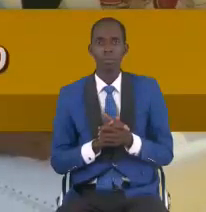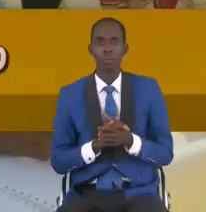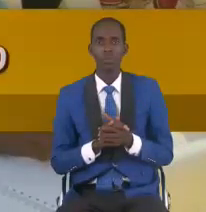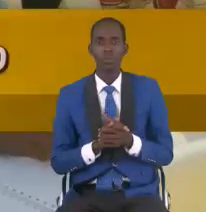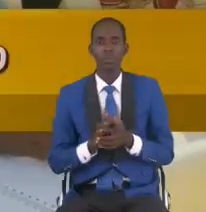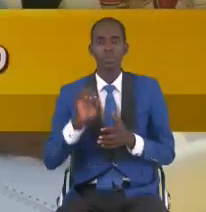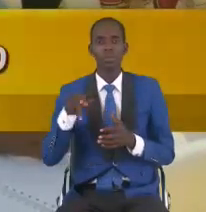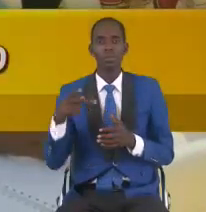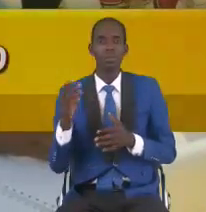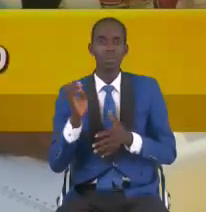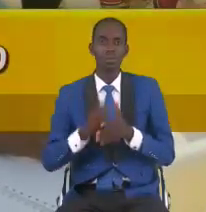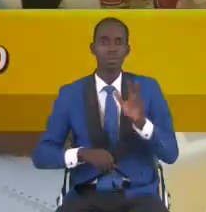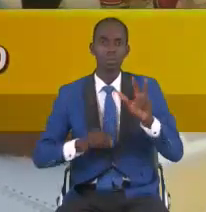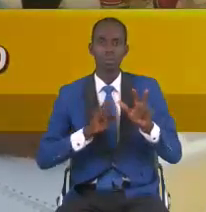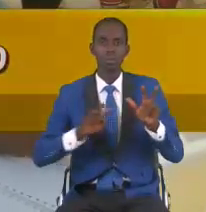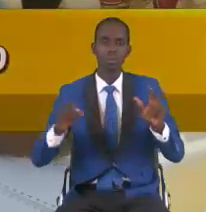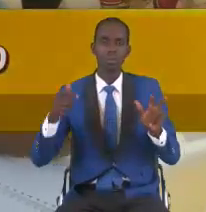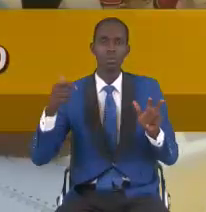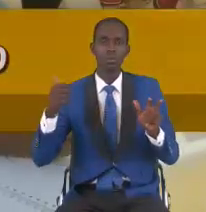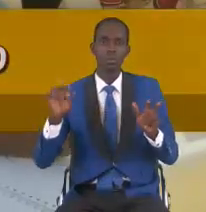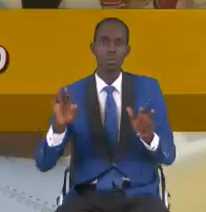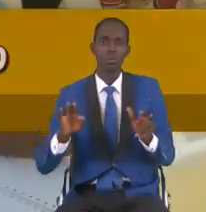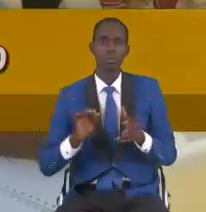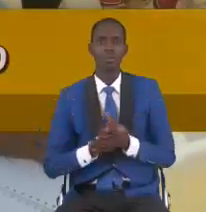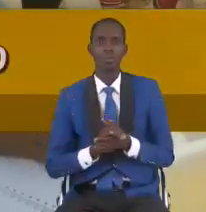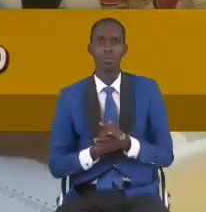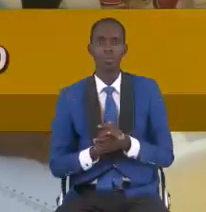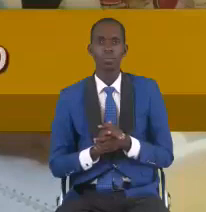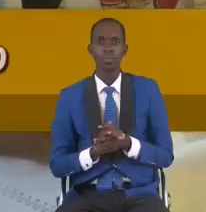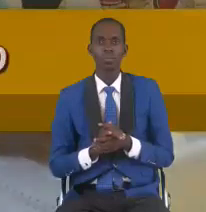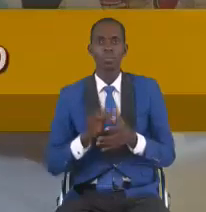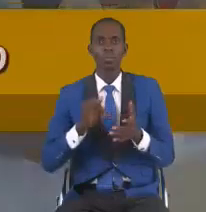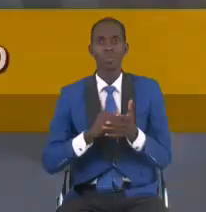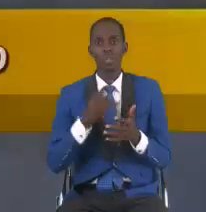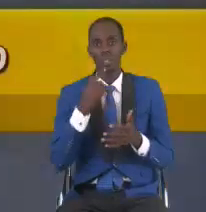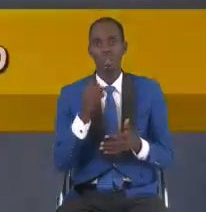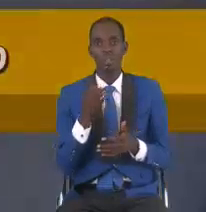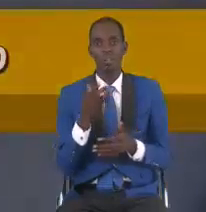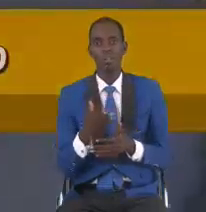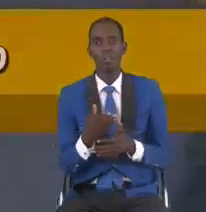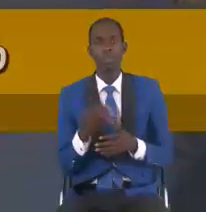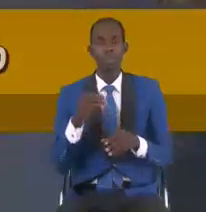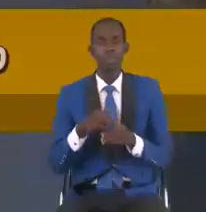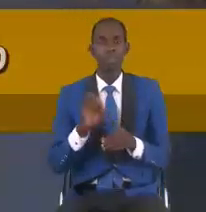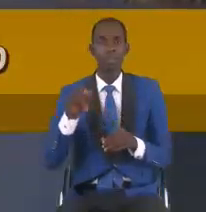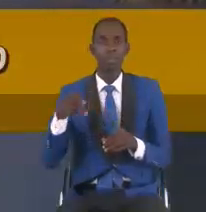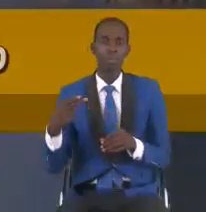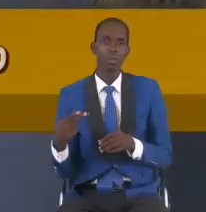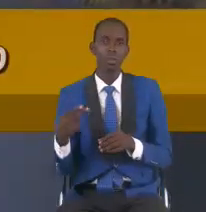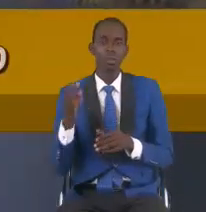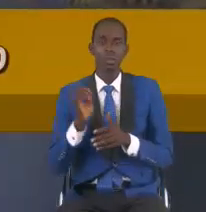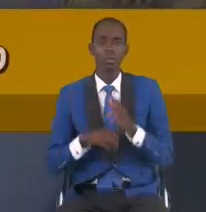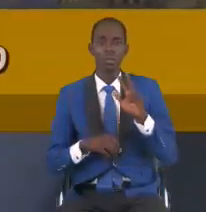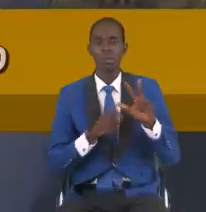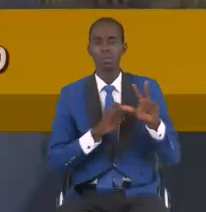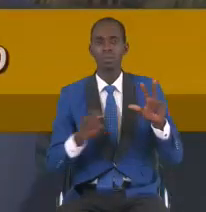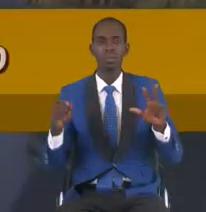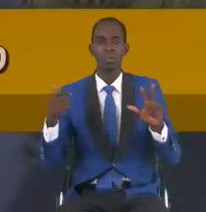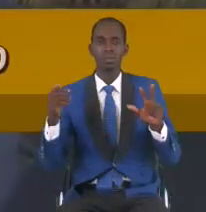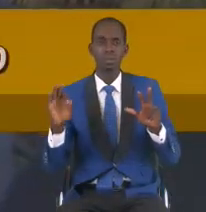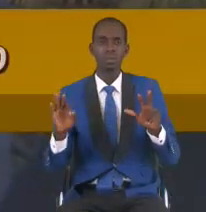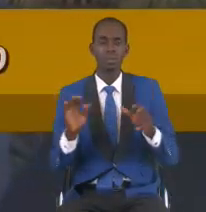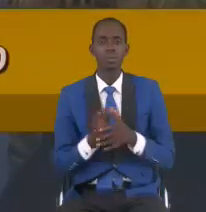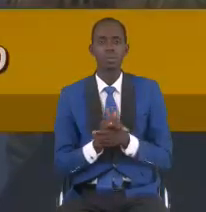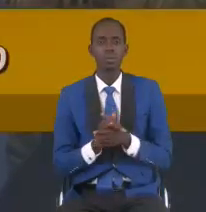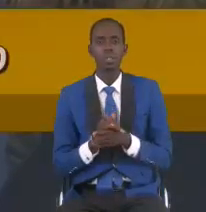Ephesians chapter 3, verse 19. It says in Ephesians chapter 3, verse 19,